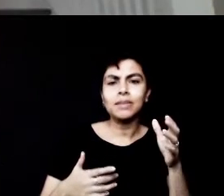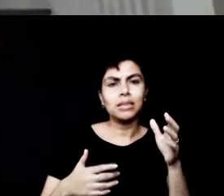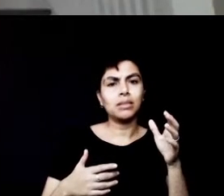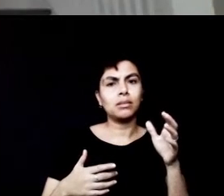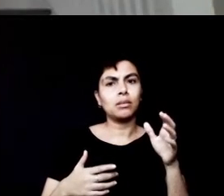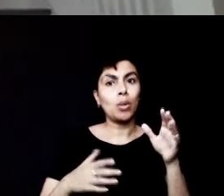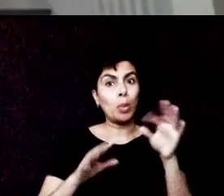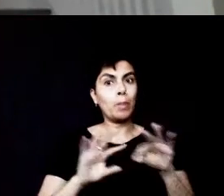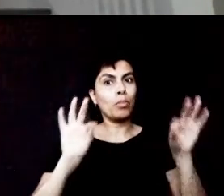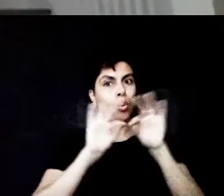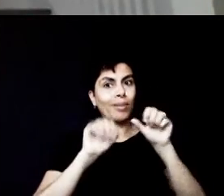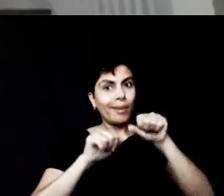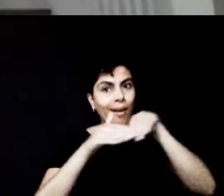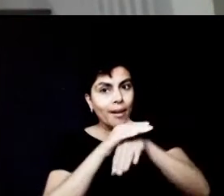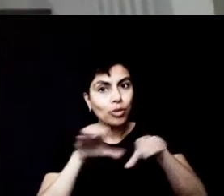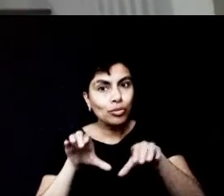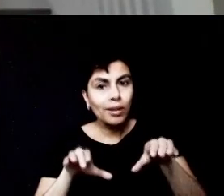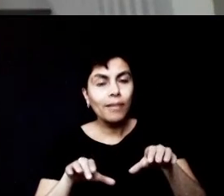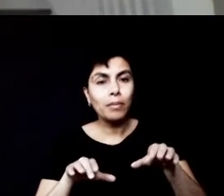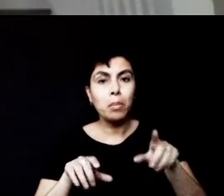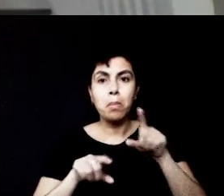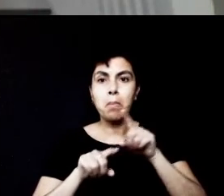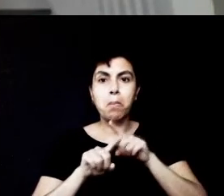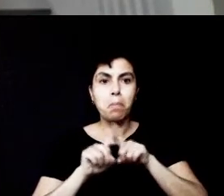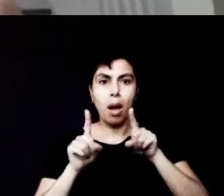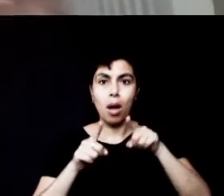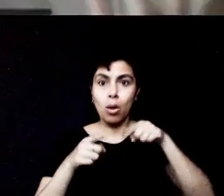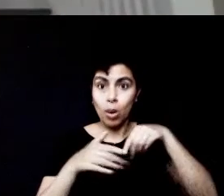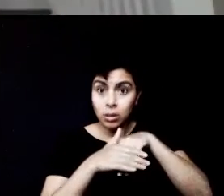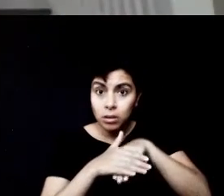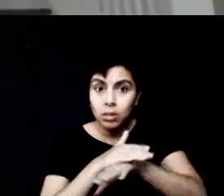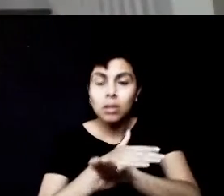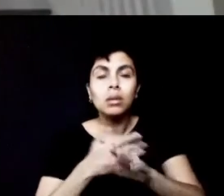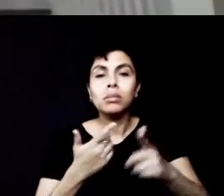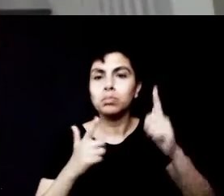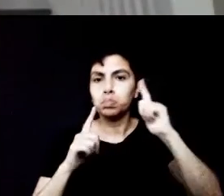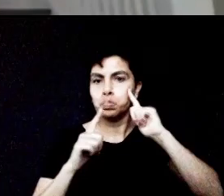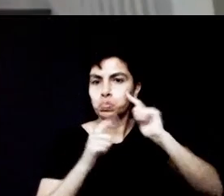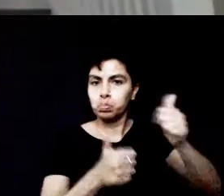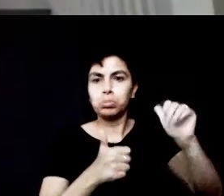the activity, then from there, it's really